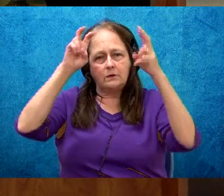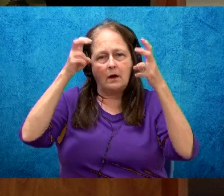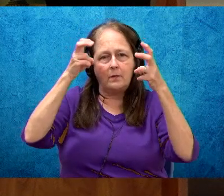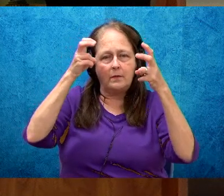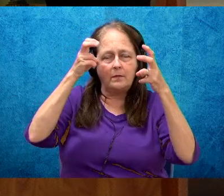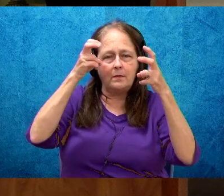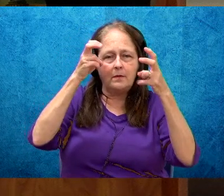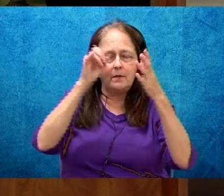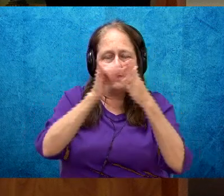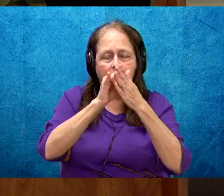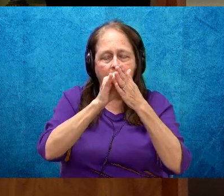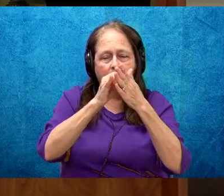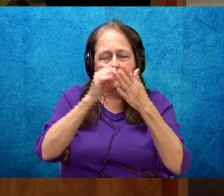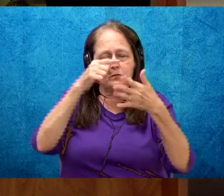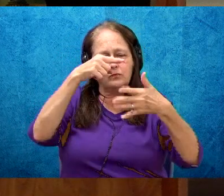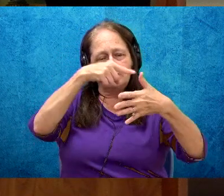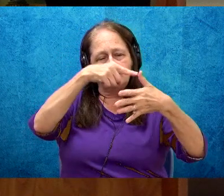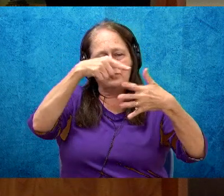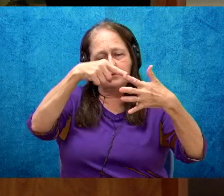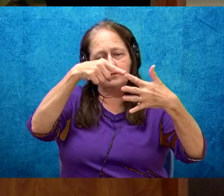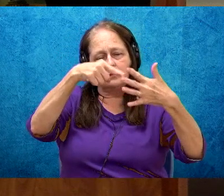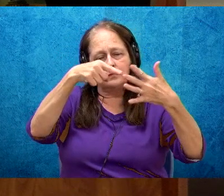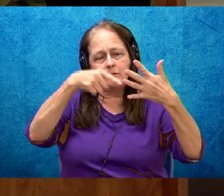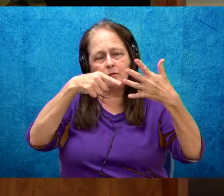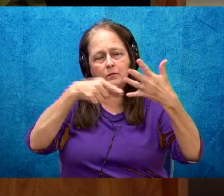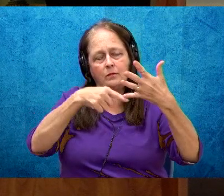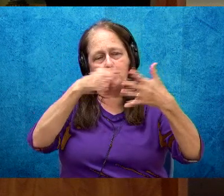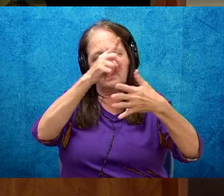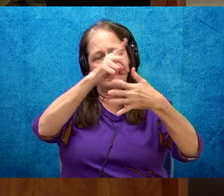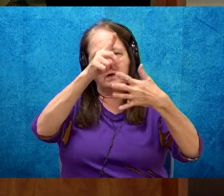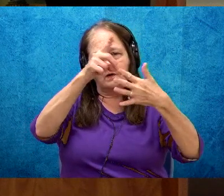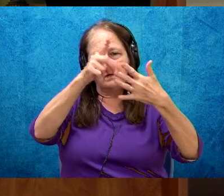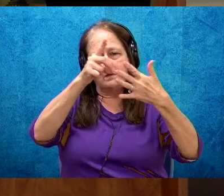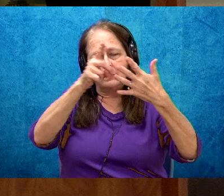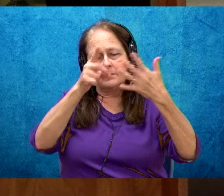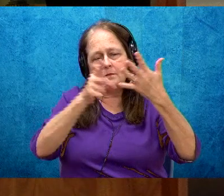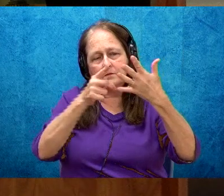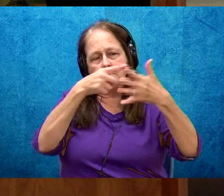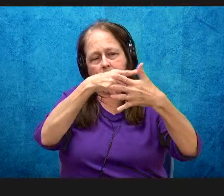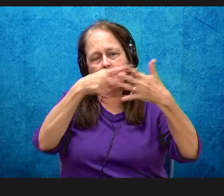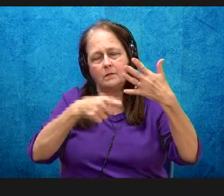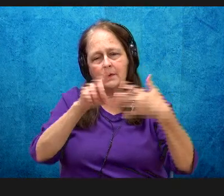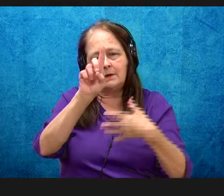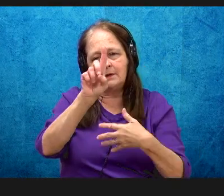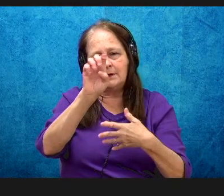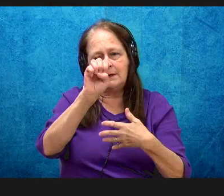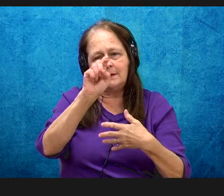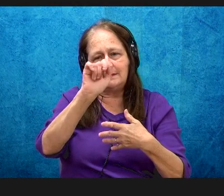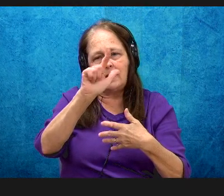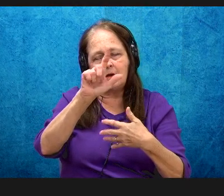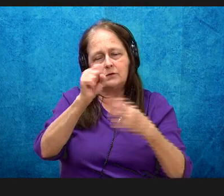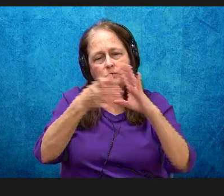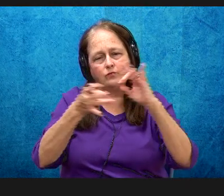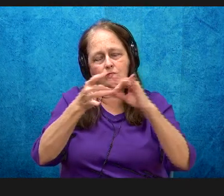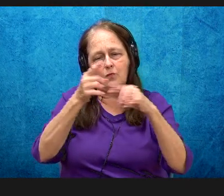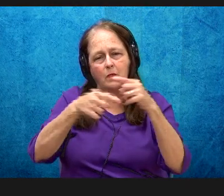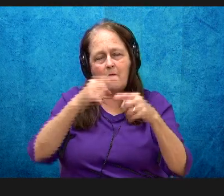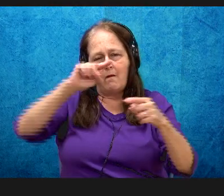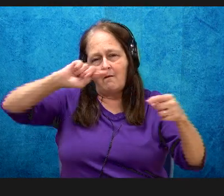those details that fit into the overall structure of the text. The first